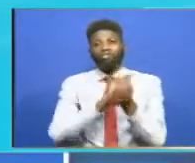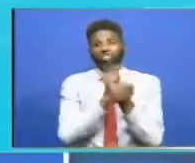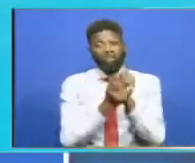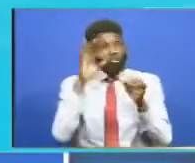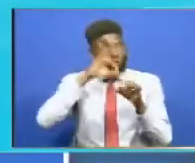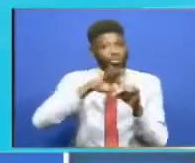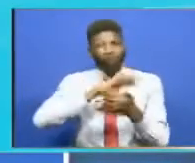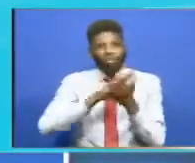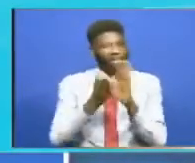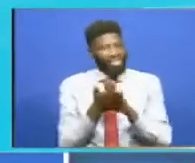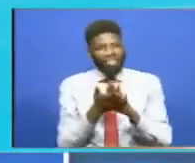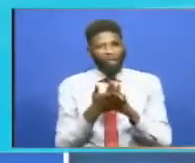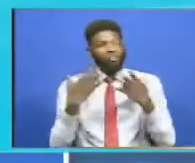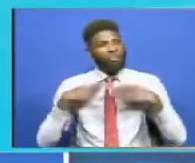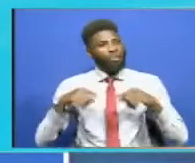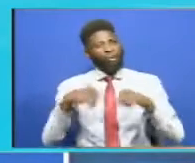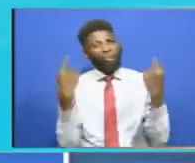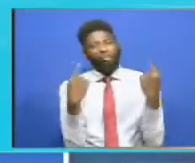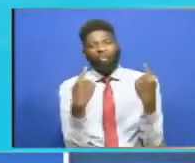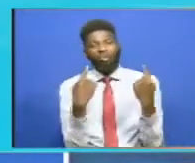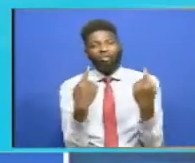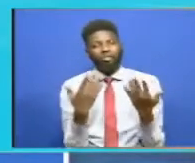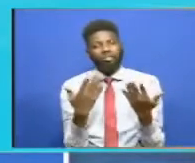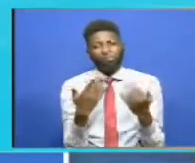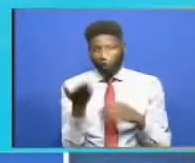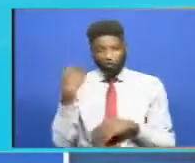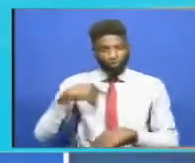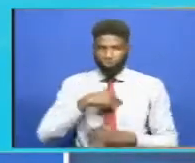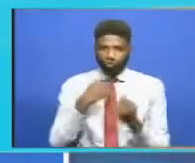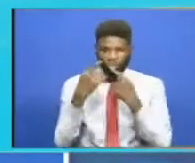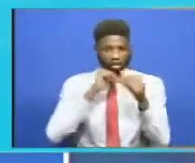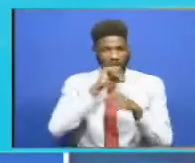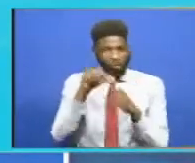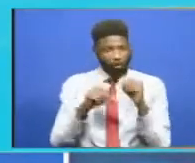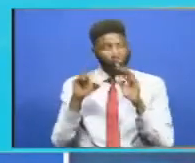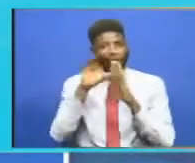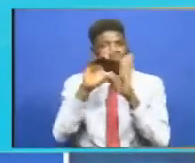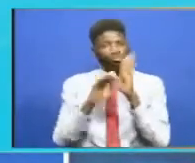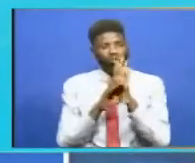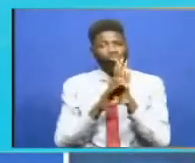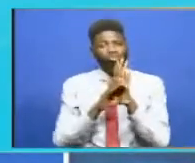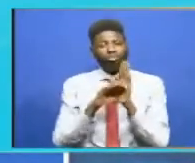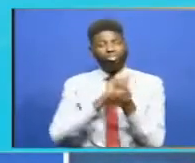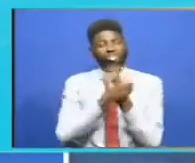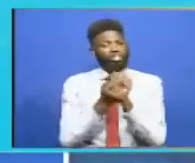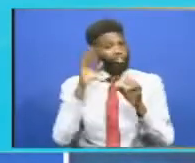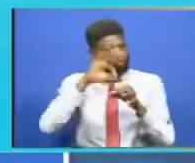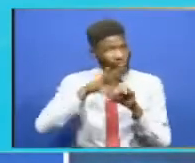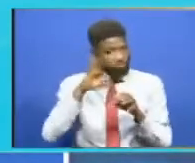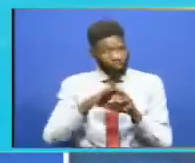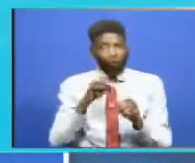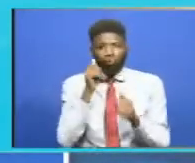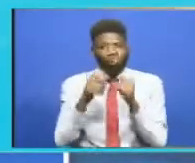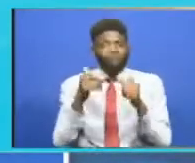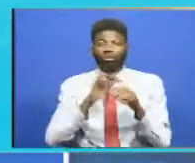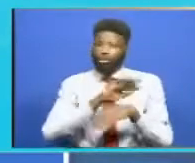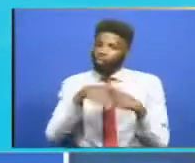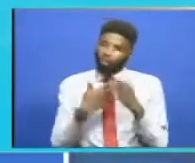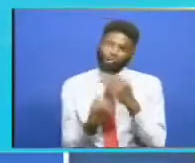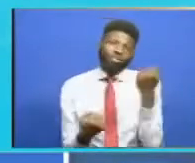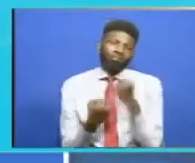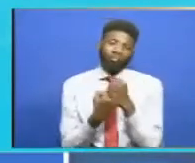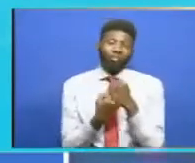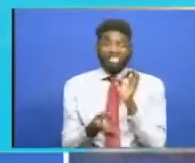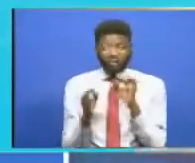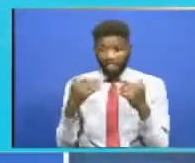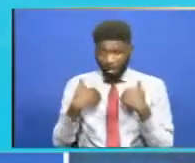we had talked about a non-contested referendum, and you said very well, if we don't have a